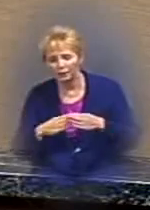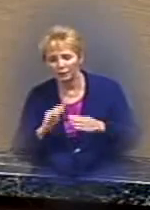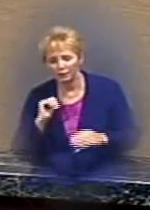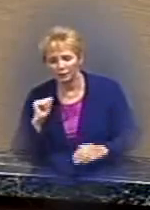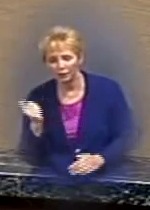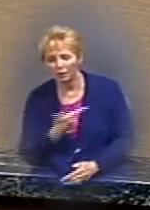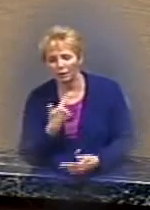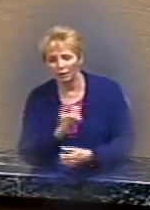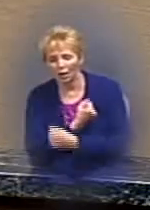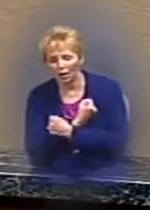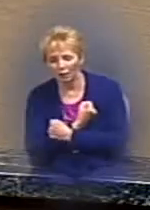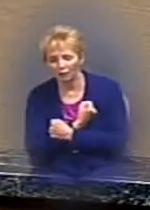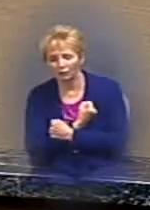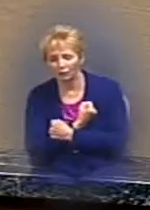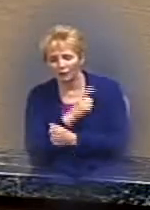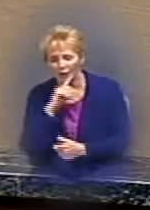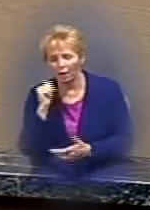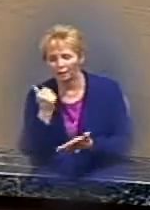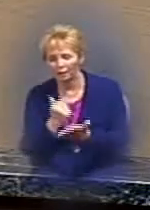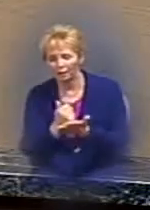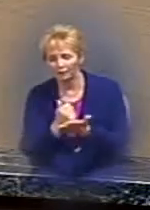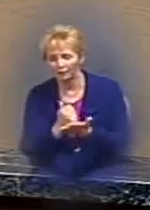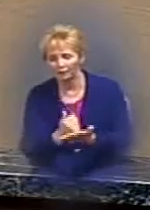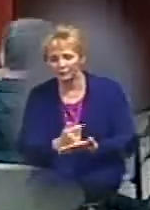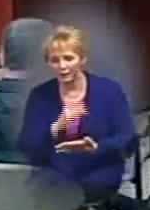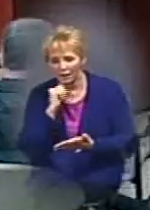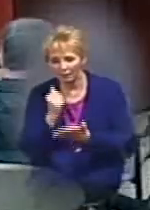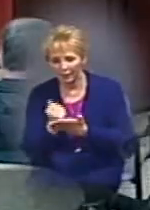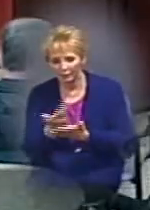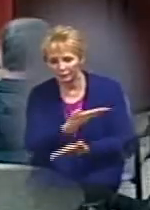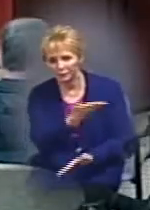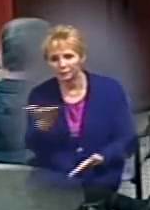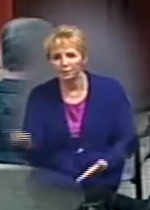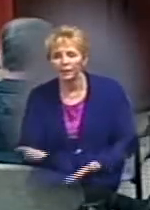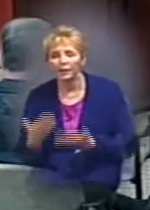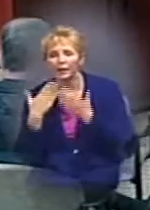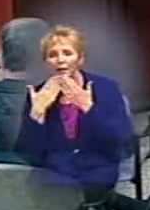love. Amen. Amen. Thank you, Louis.